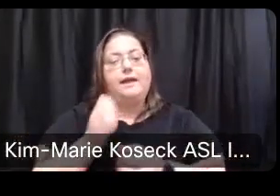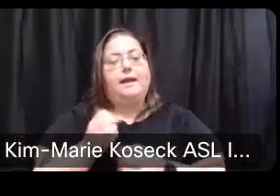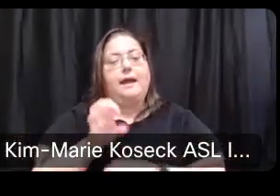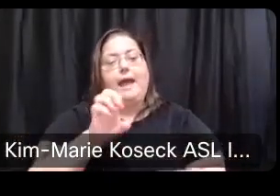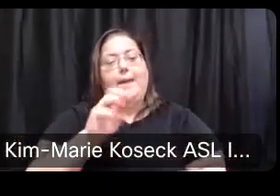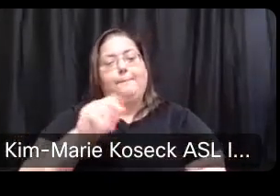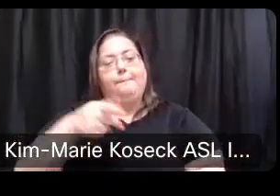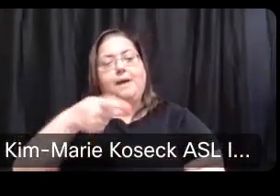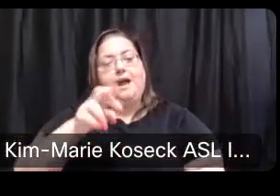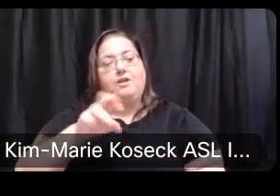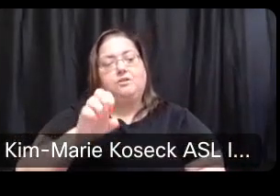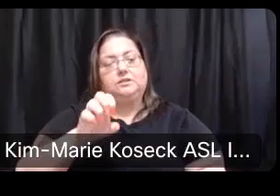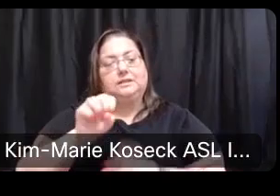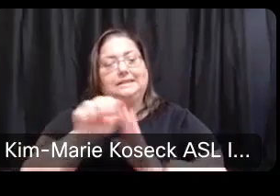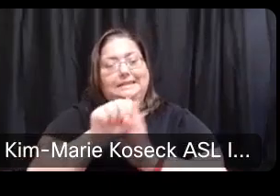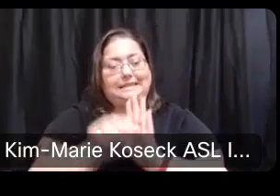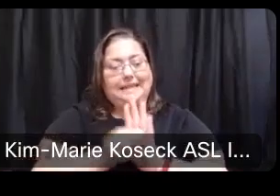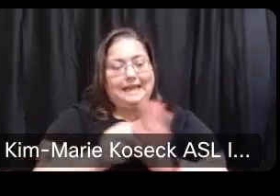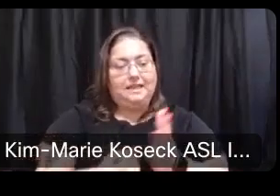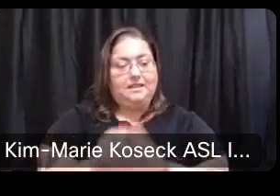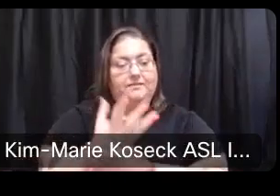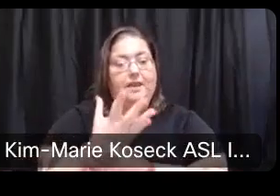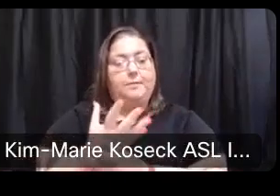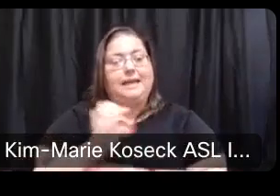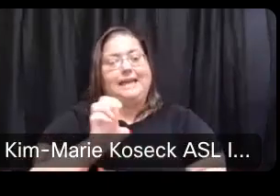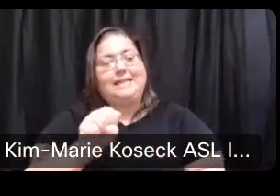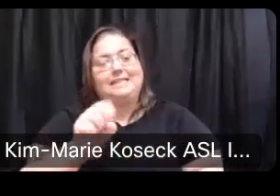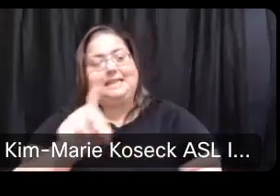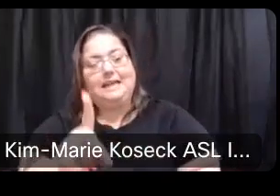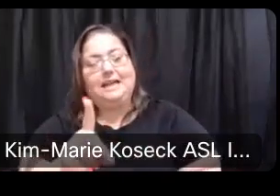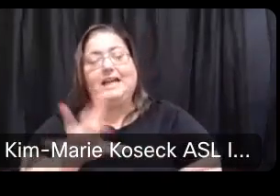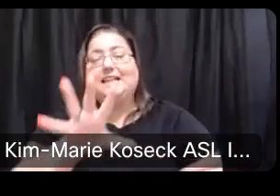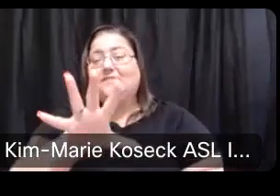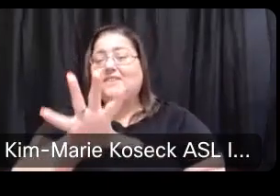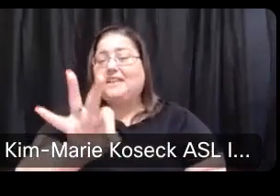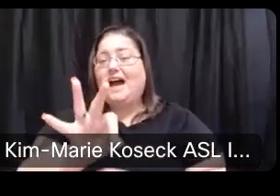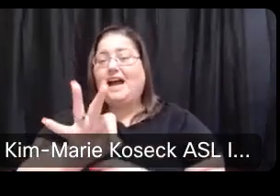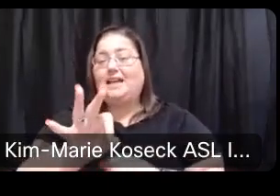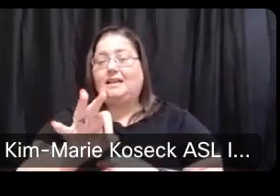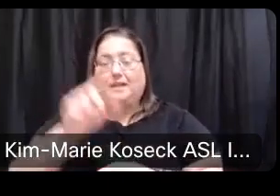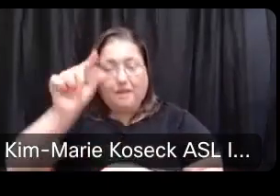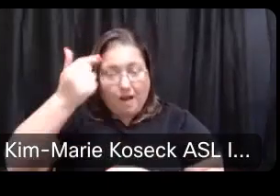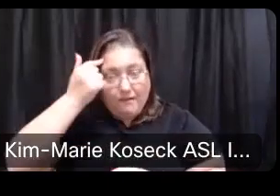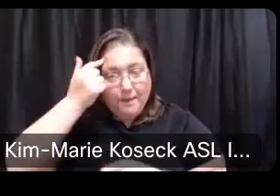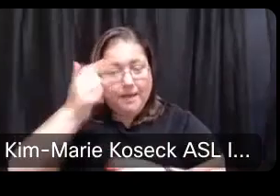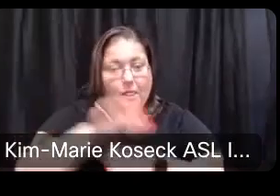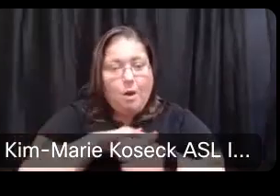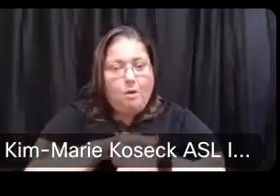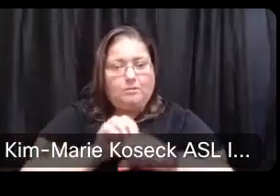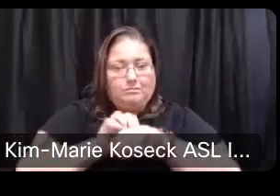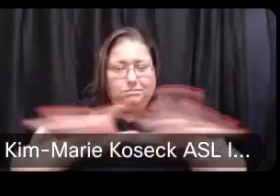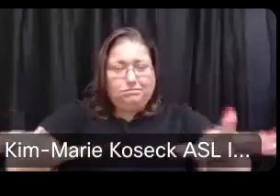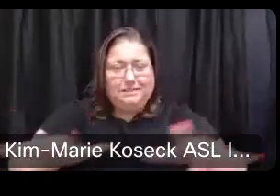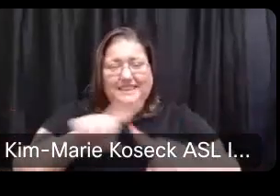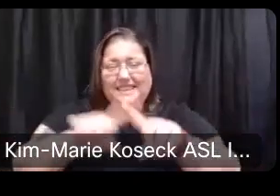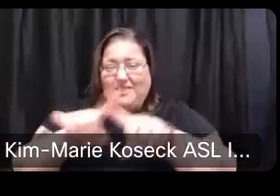Development. The CLEAR initiative encompasses 59 municipalities distributed across 8